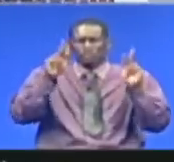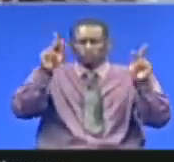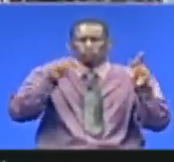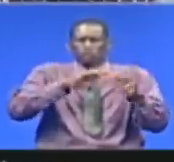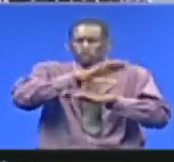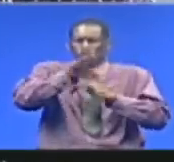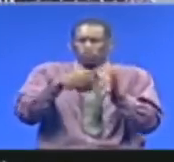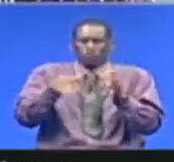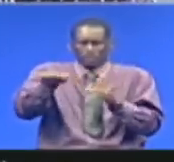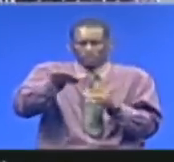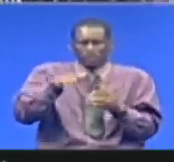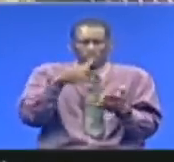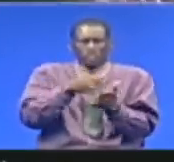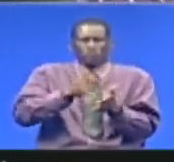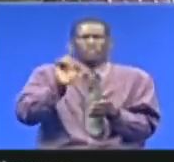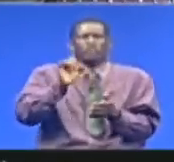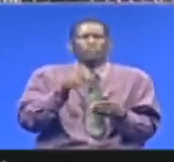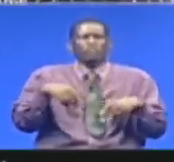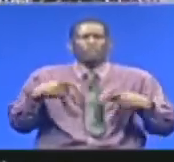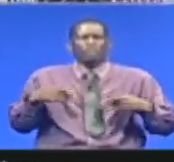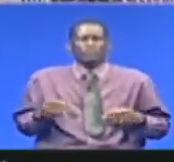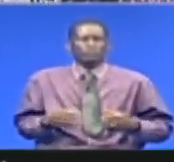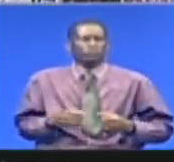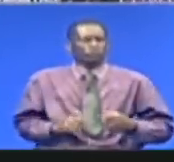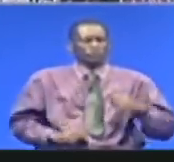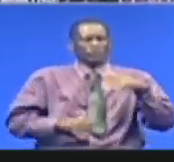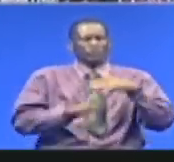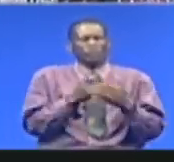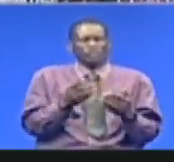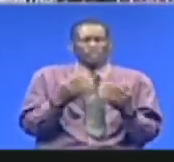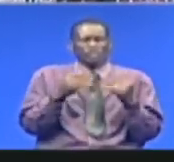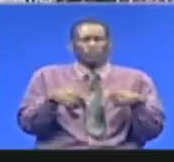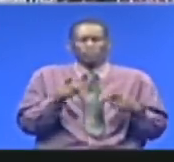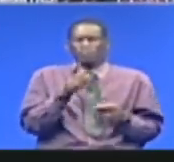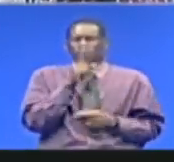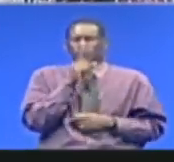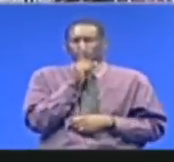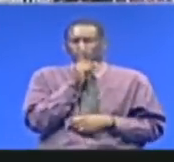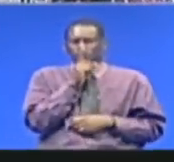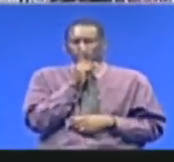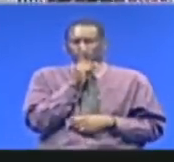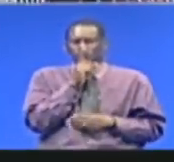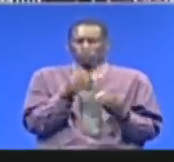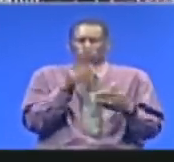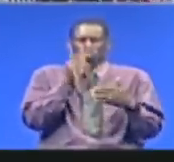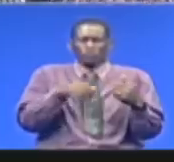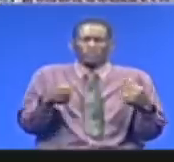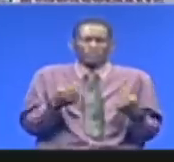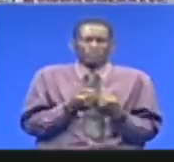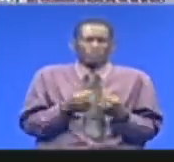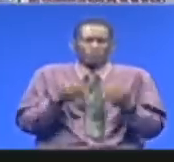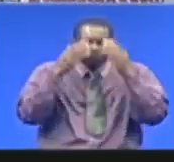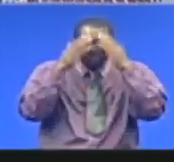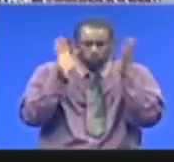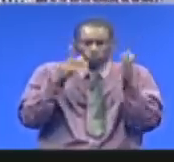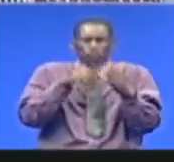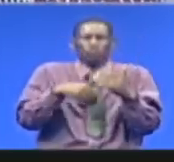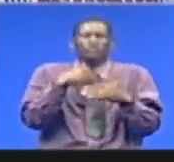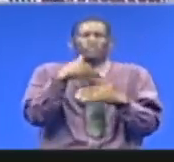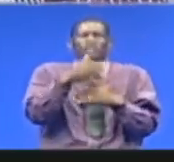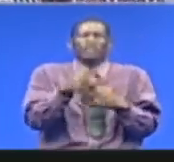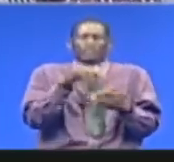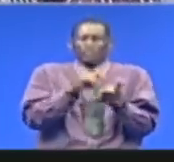country, including Nairobi. People liking it. But you know, people have gone quiet, and much of what is happening is like, we don't know what next. Okay. And that is why